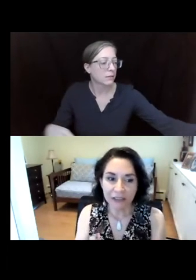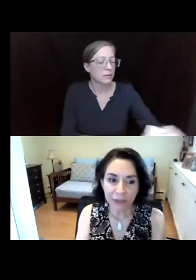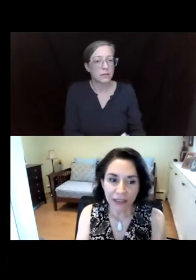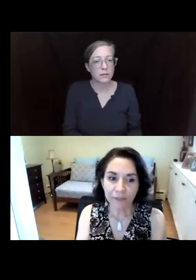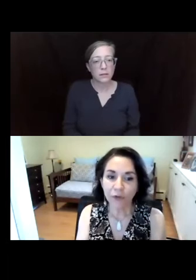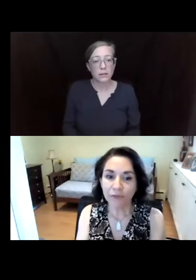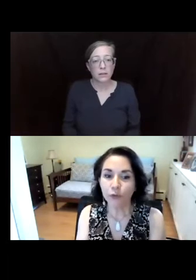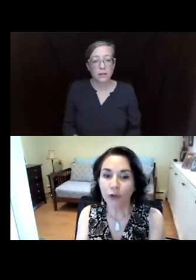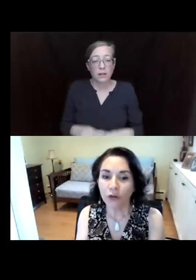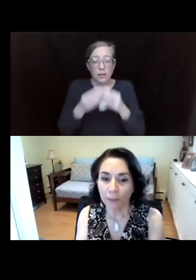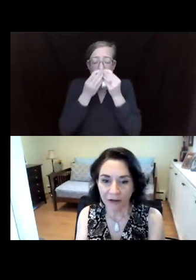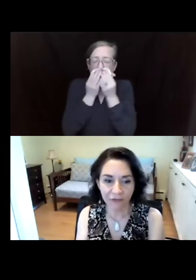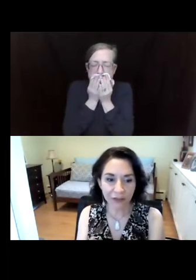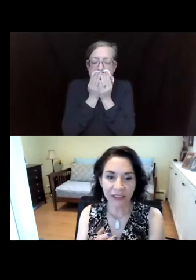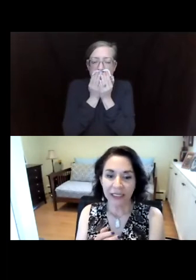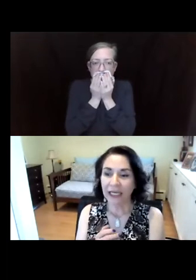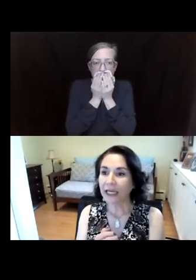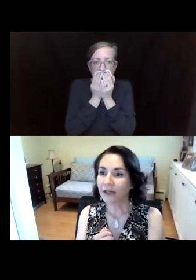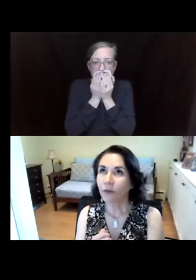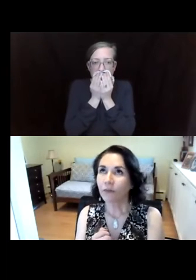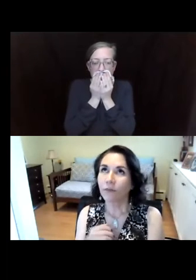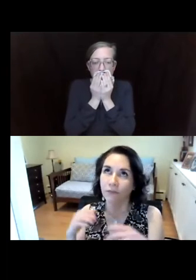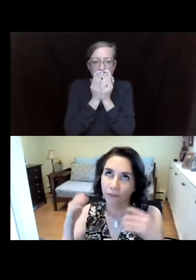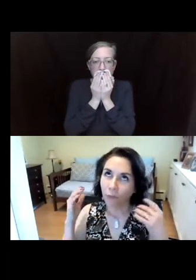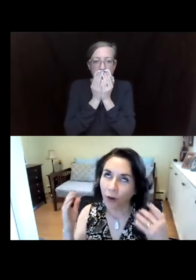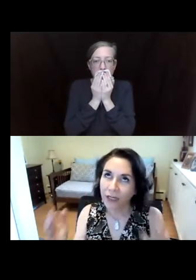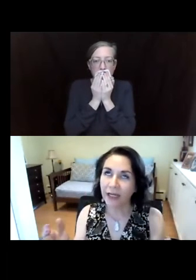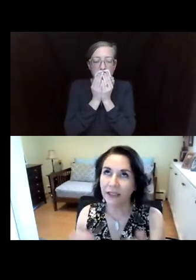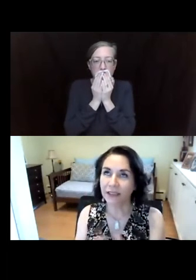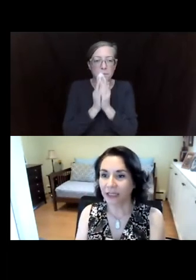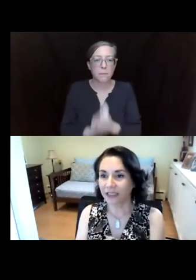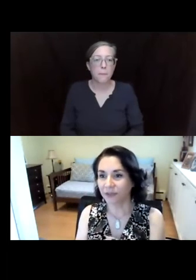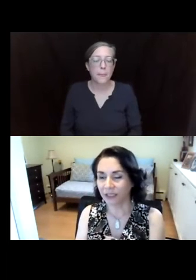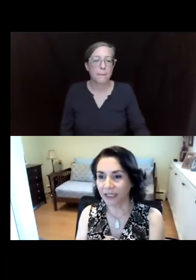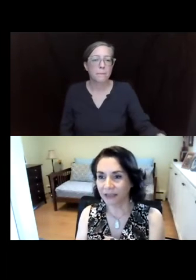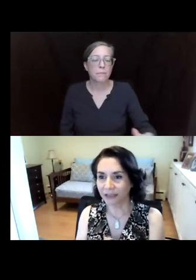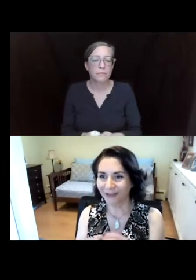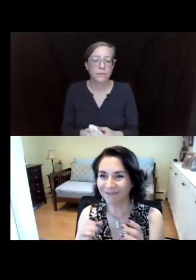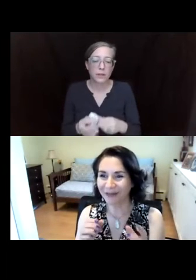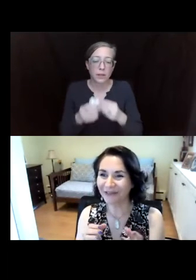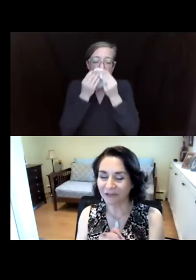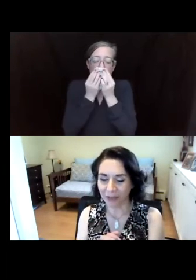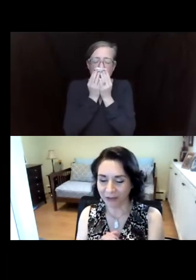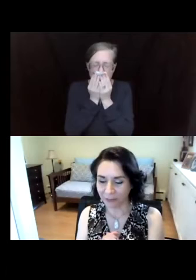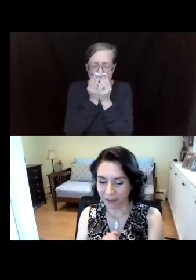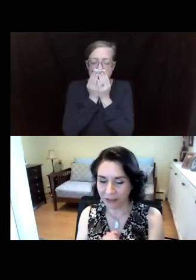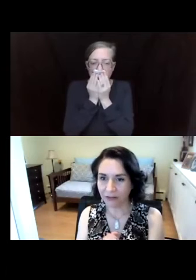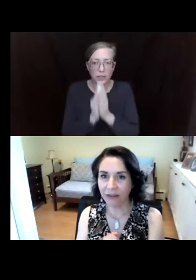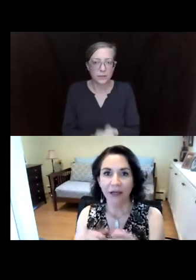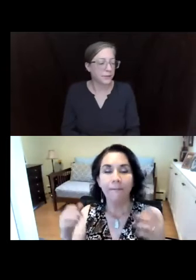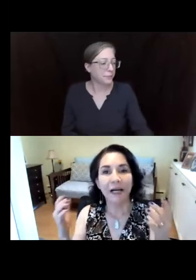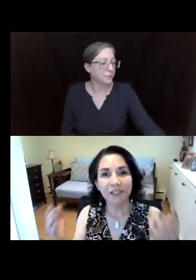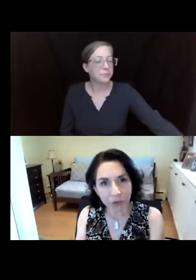Electrophoretic is mainly movement to a Coulombic force. And one characteristic that is very nice is, in particular for